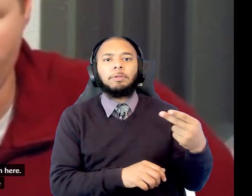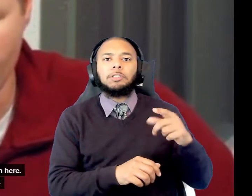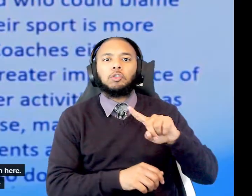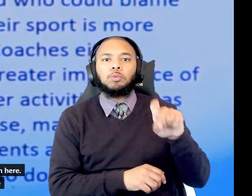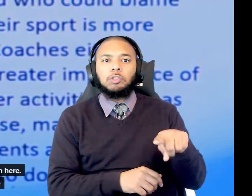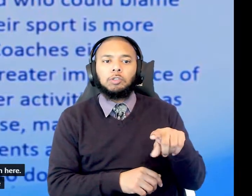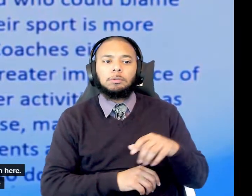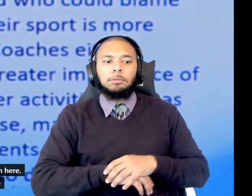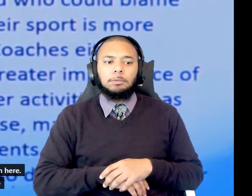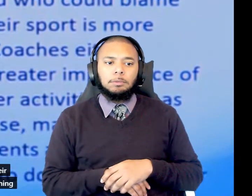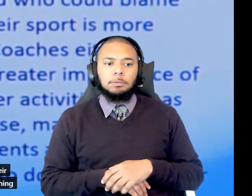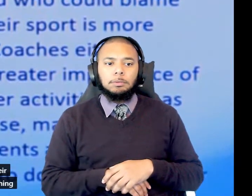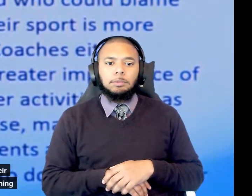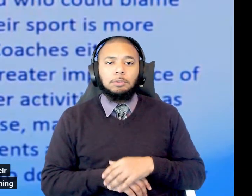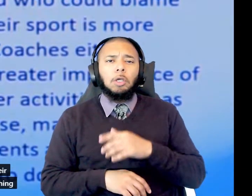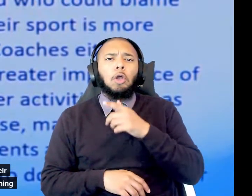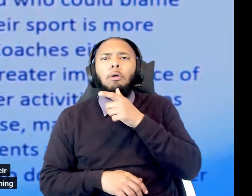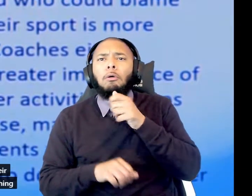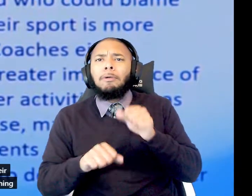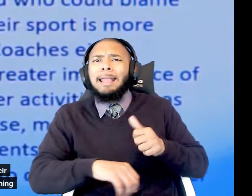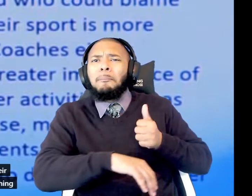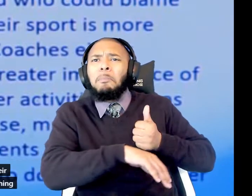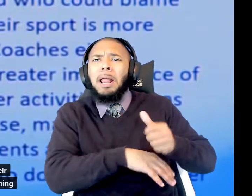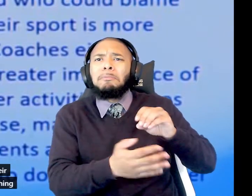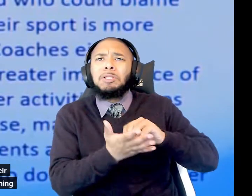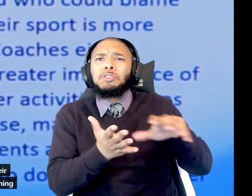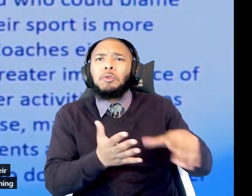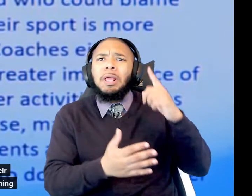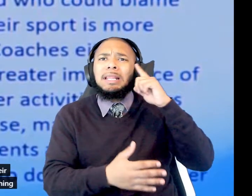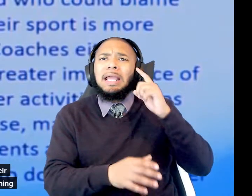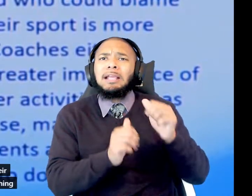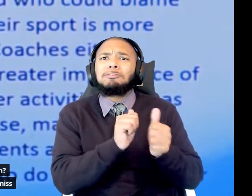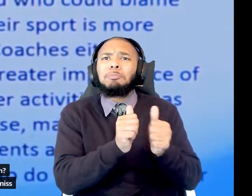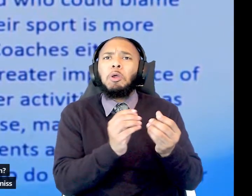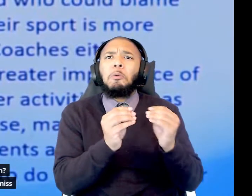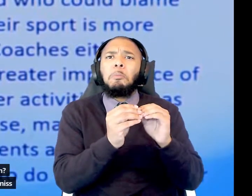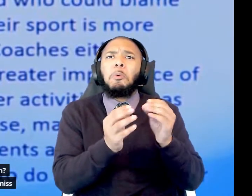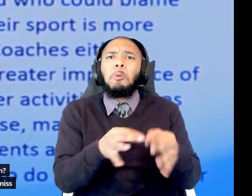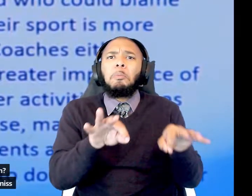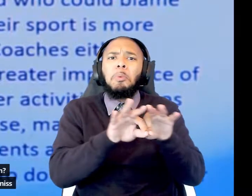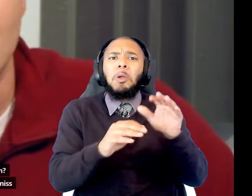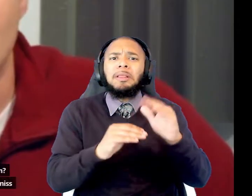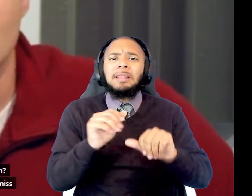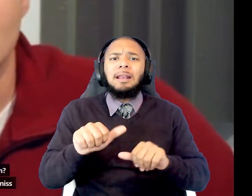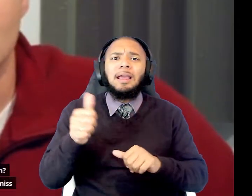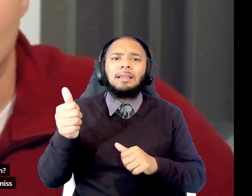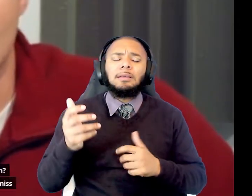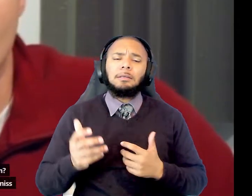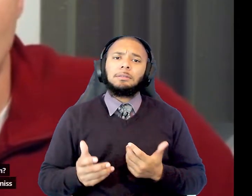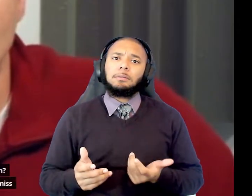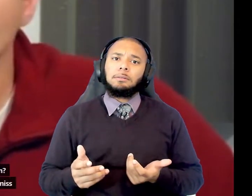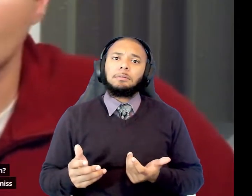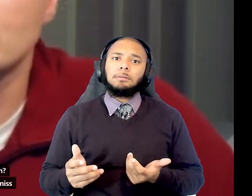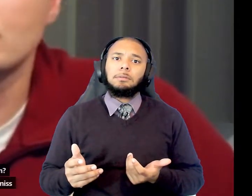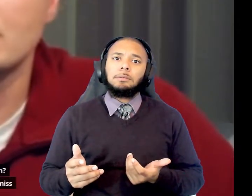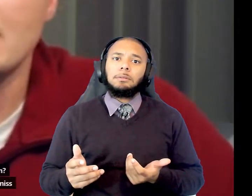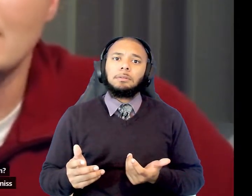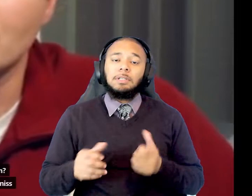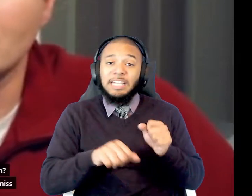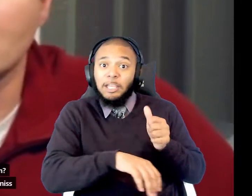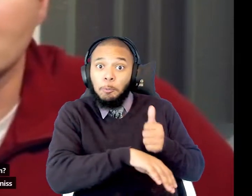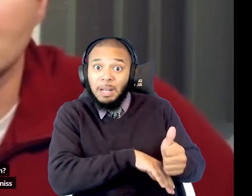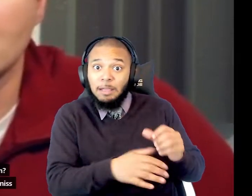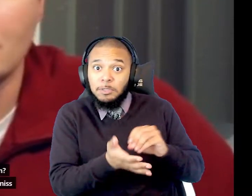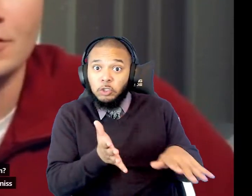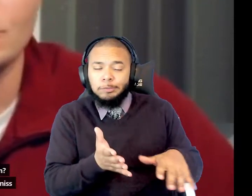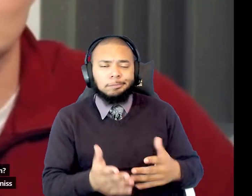All right? And who could blame the students for thinking that their sport is more significant than anything else? I mean, can you blame them? No, you really